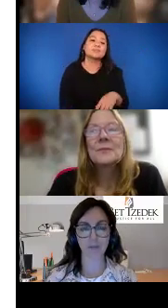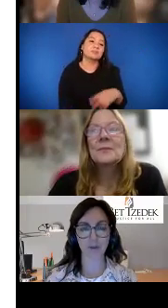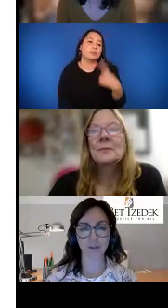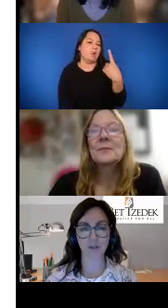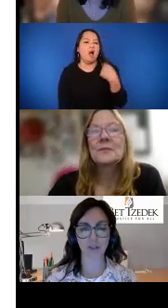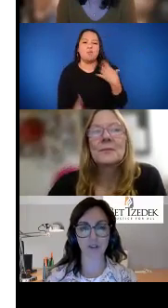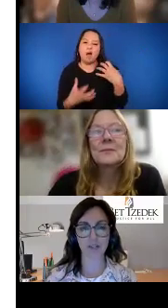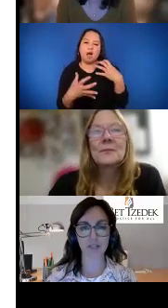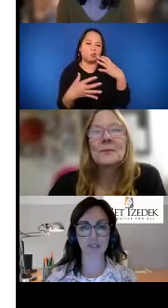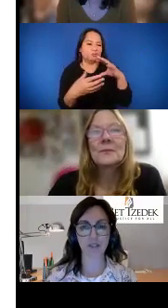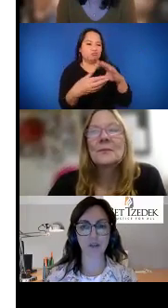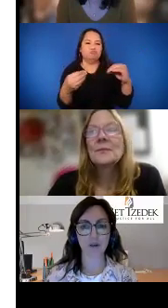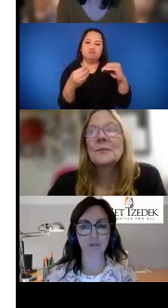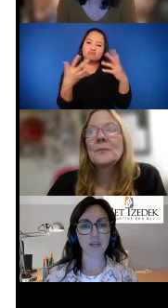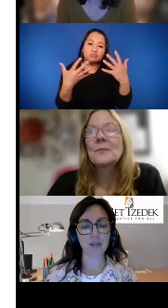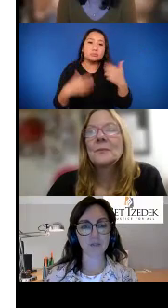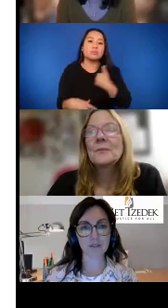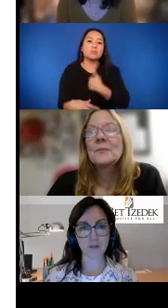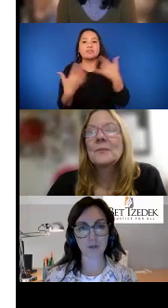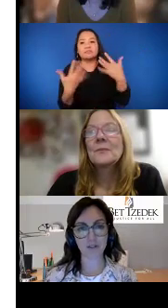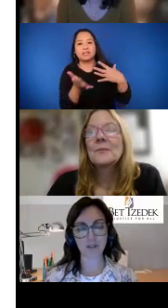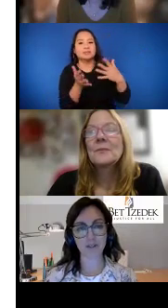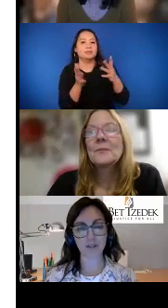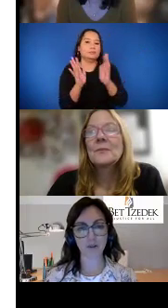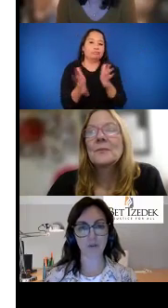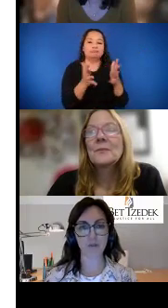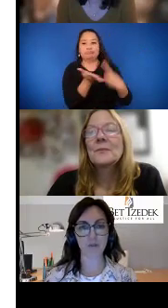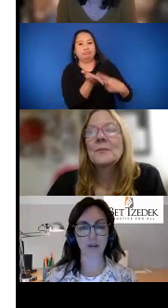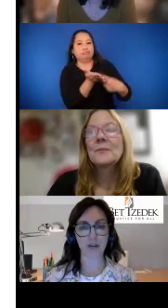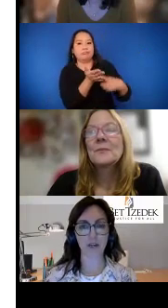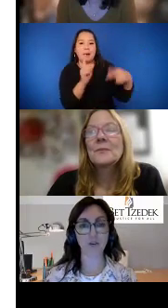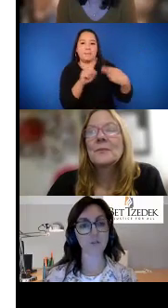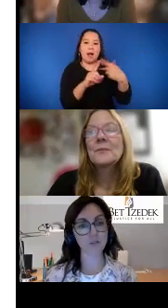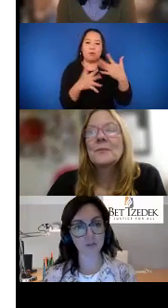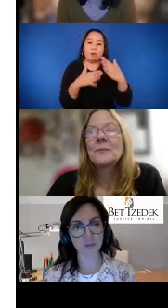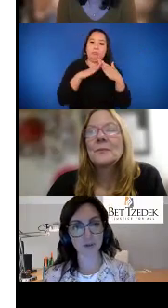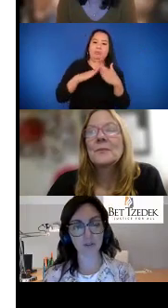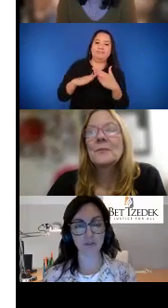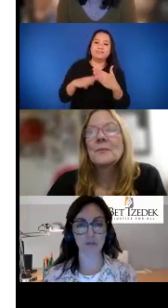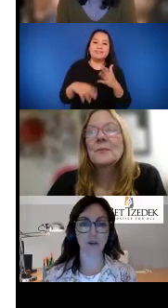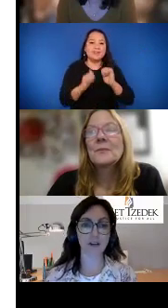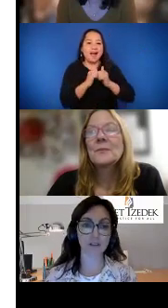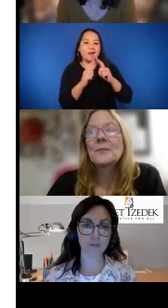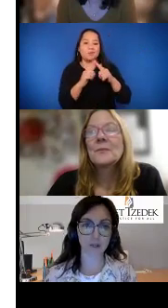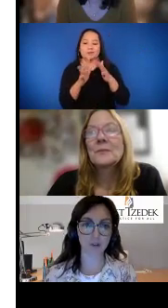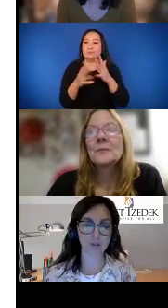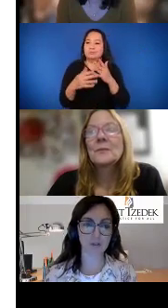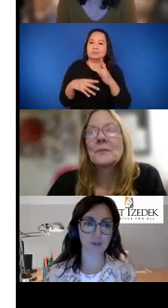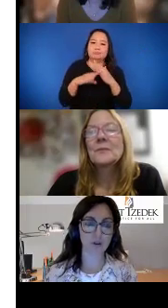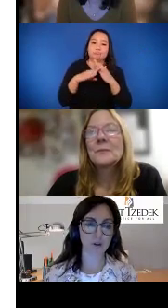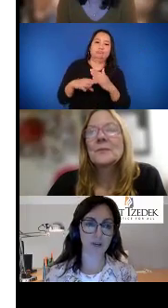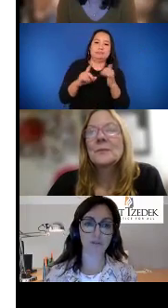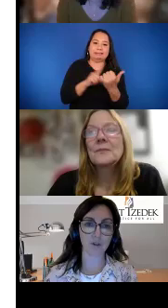scams and predatory conduct. But if there's someone who knows of someone or who has